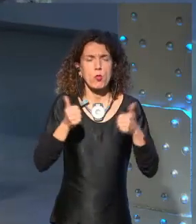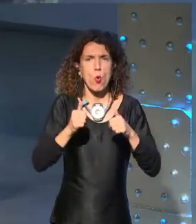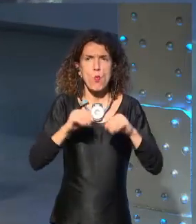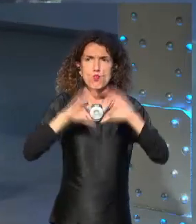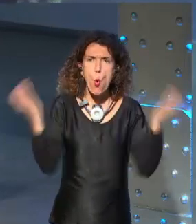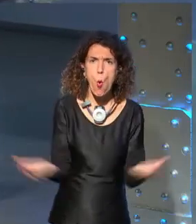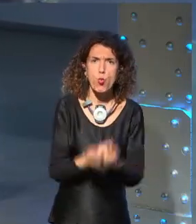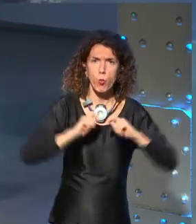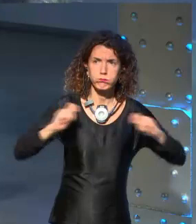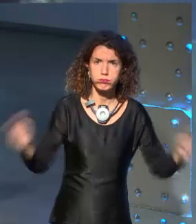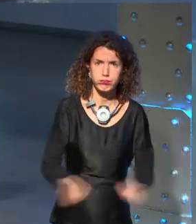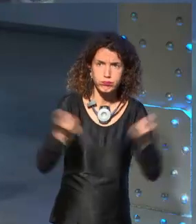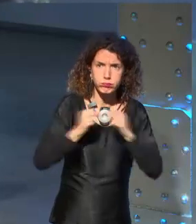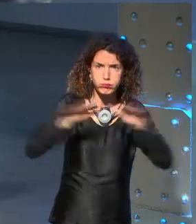in